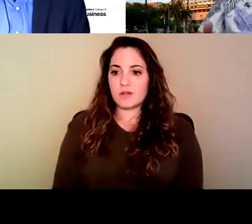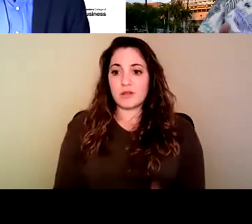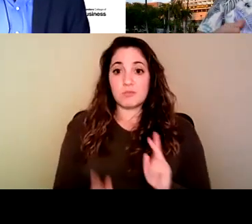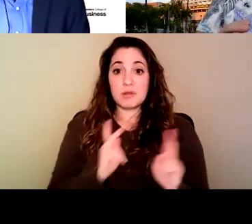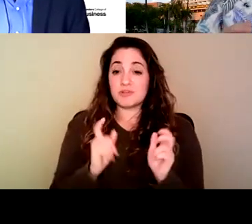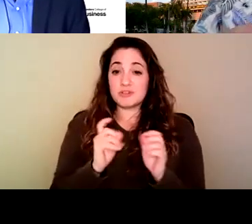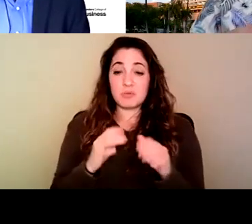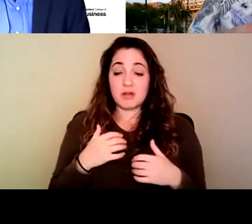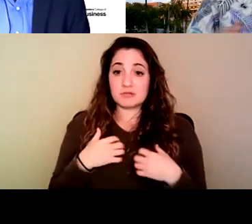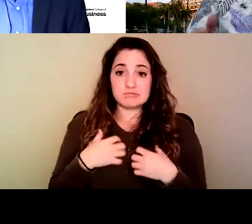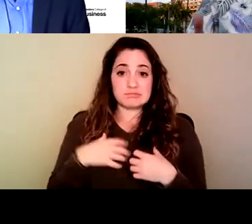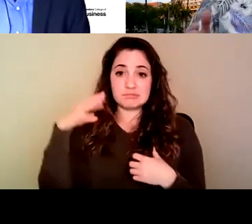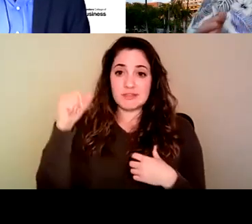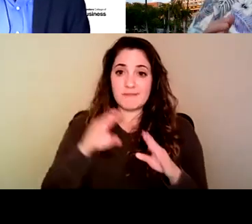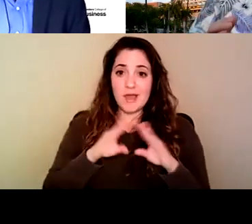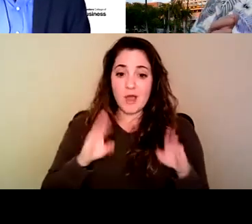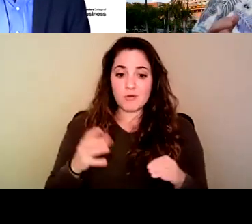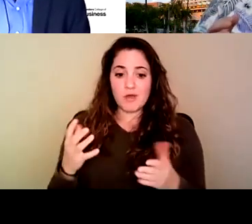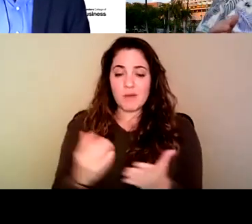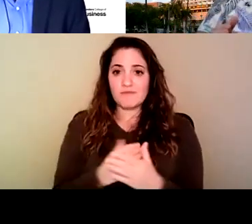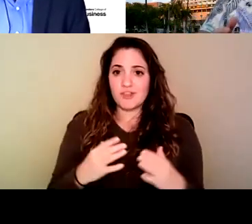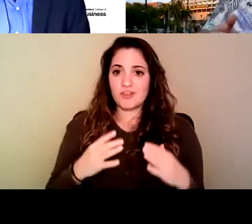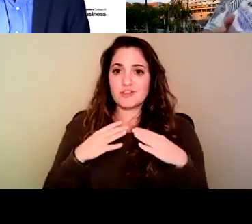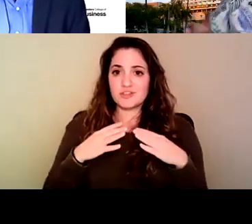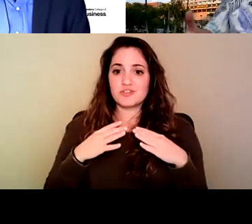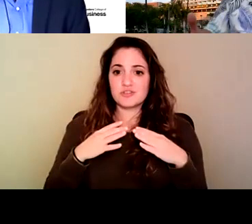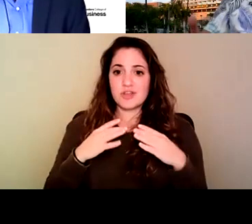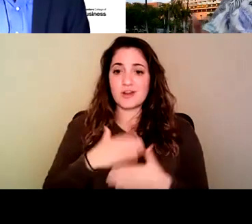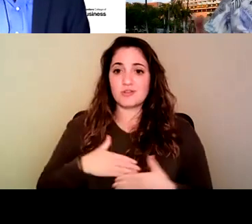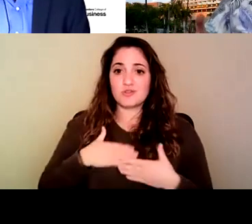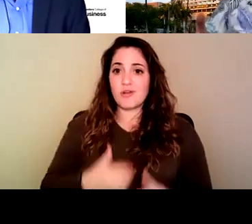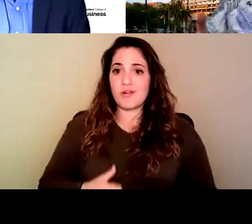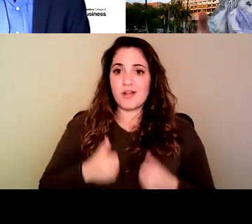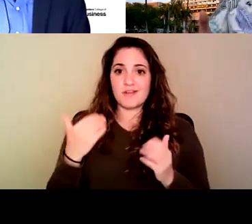of their house and vacation and enjoy life